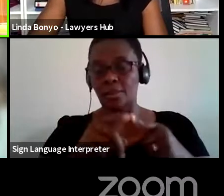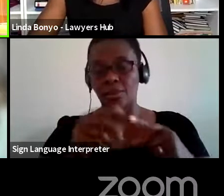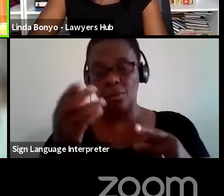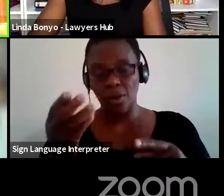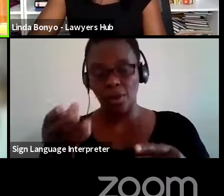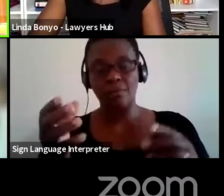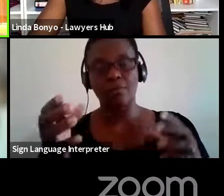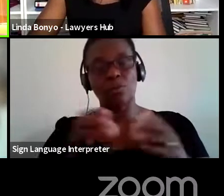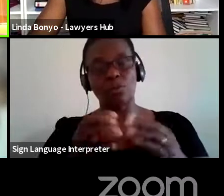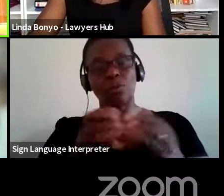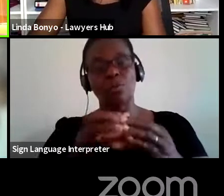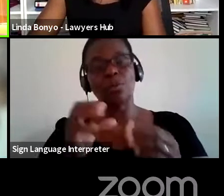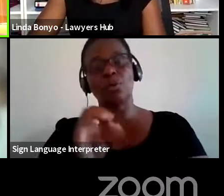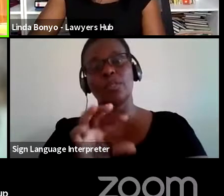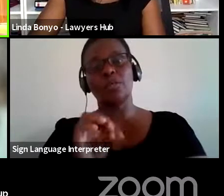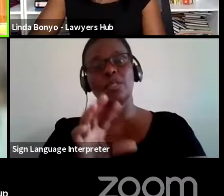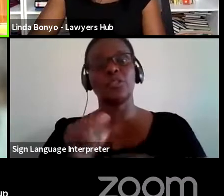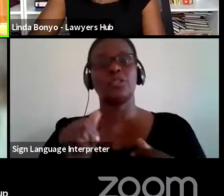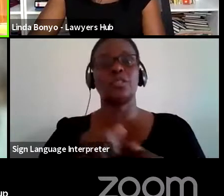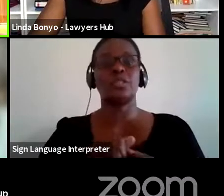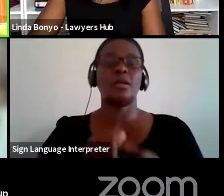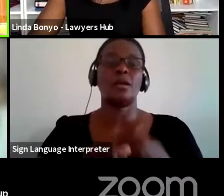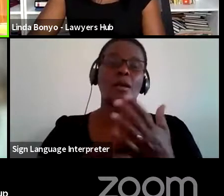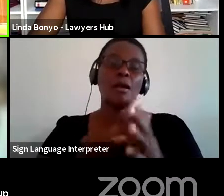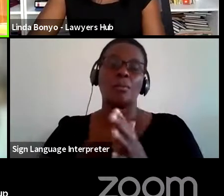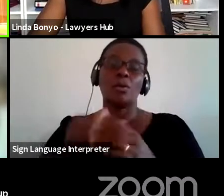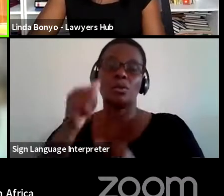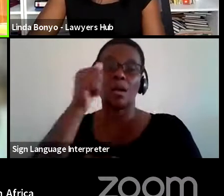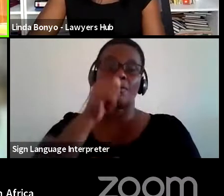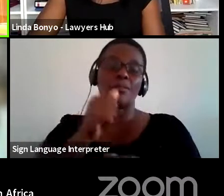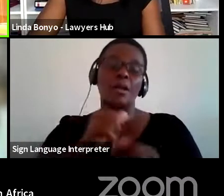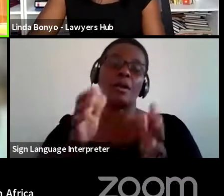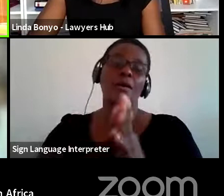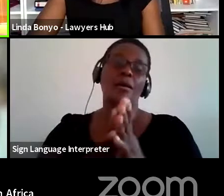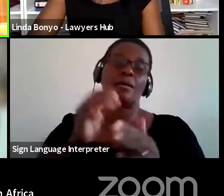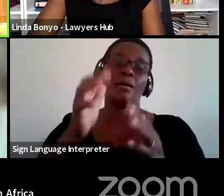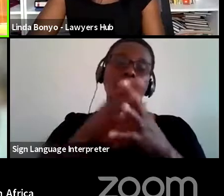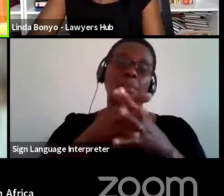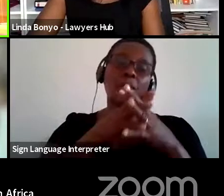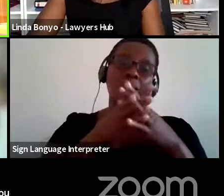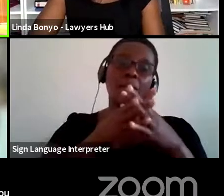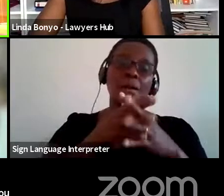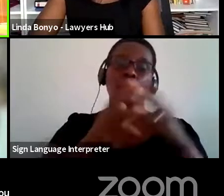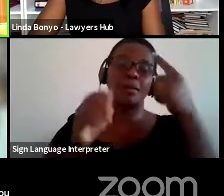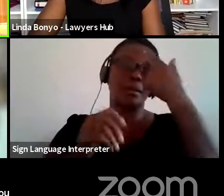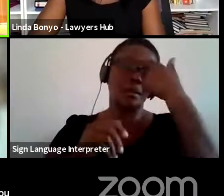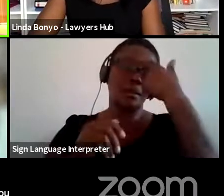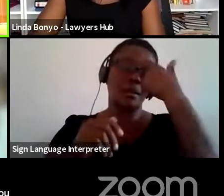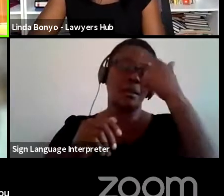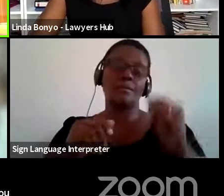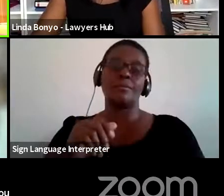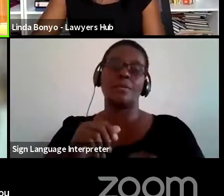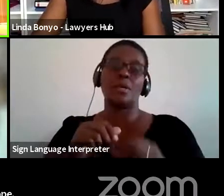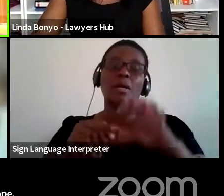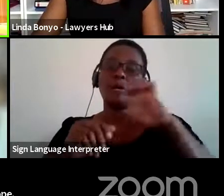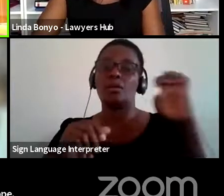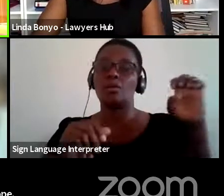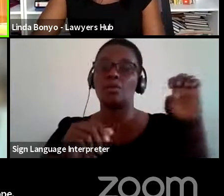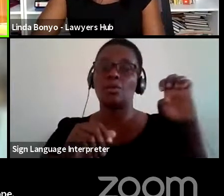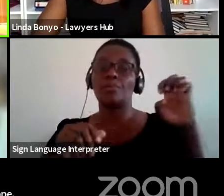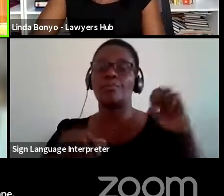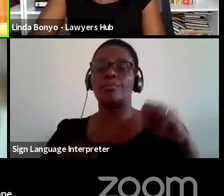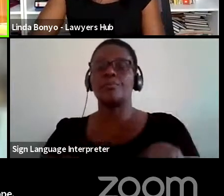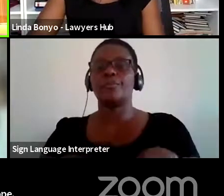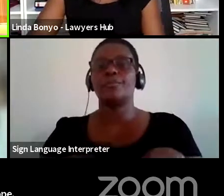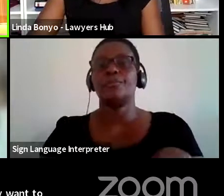conducted by partners in Africa, Latin America, India, North America, and Europe. And what we're going to talk about, what I really want